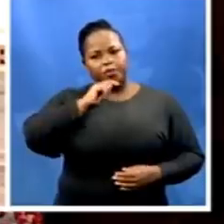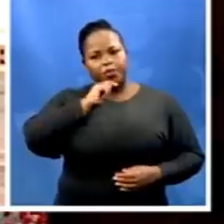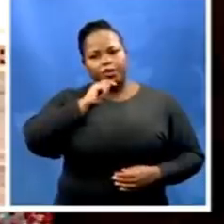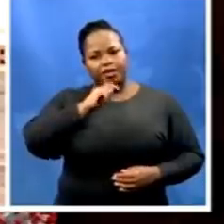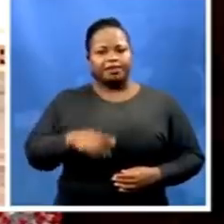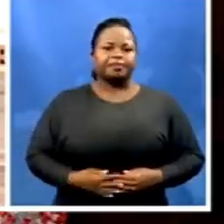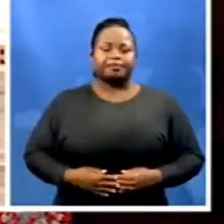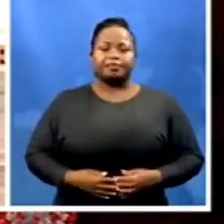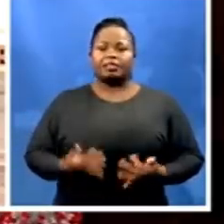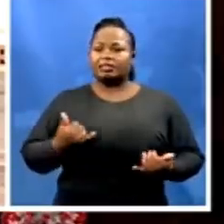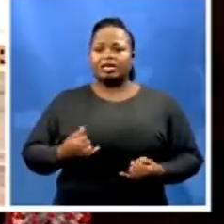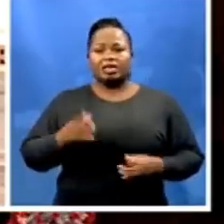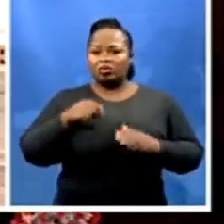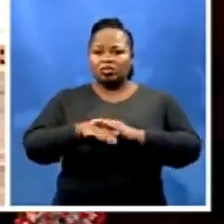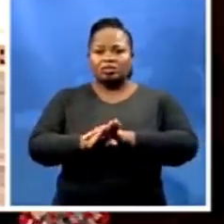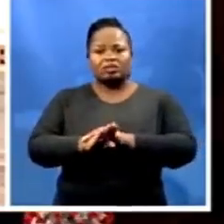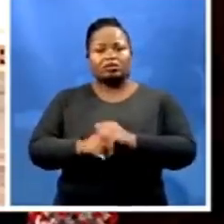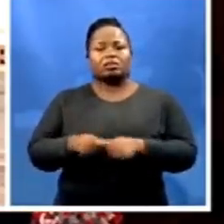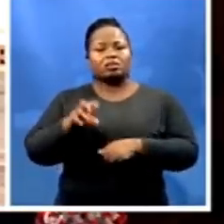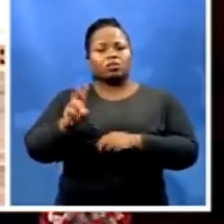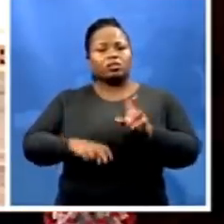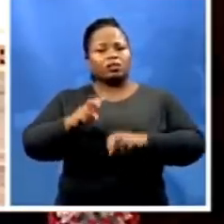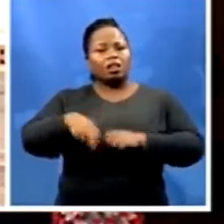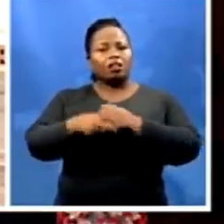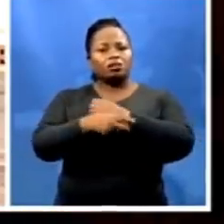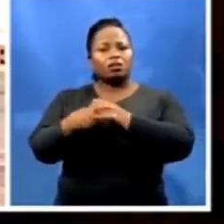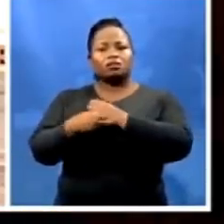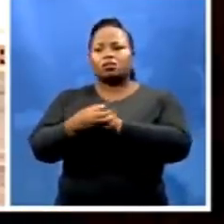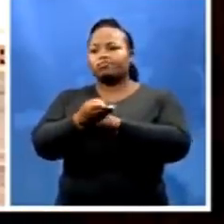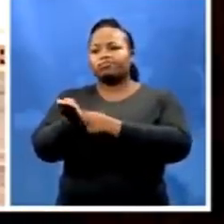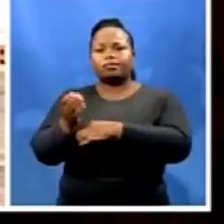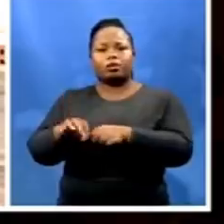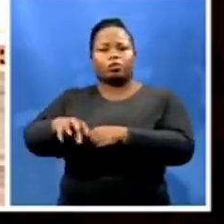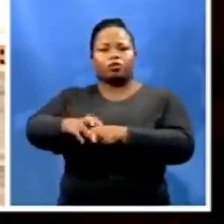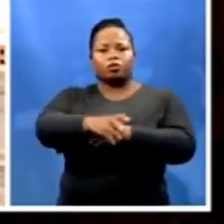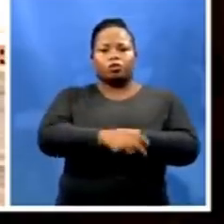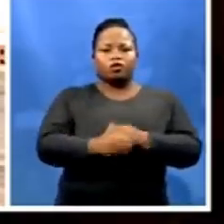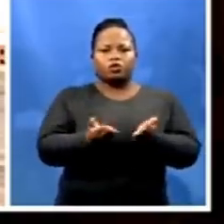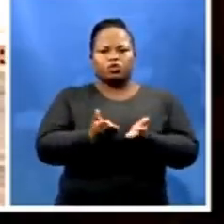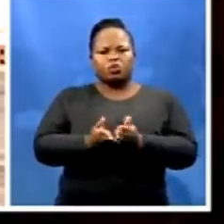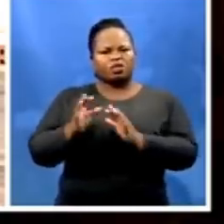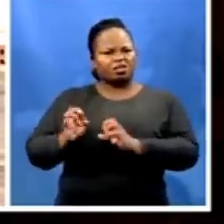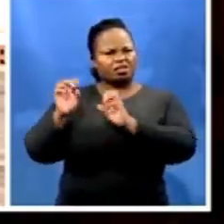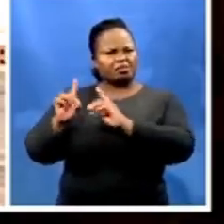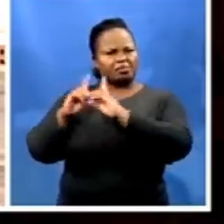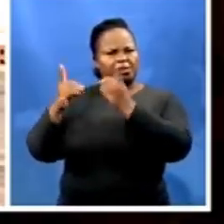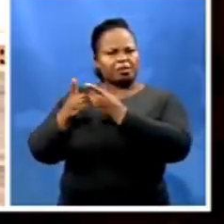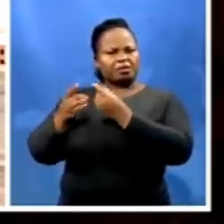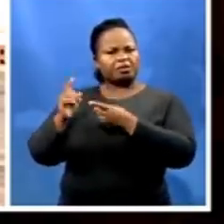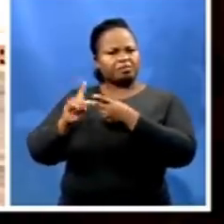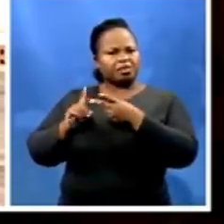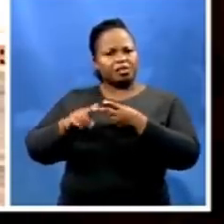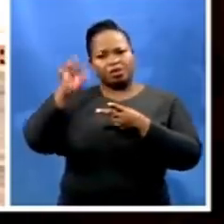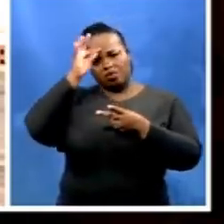most provinces in the country. How has the Education Department and the police in KwaZulu-Natal dealt with this